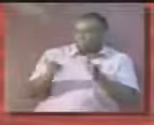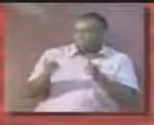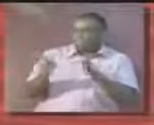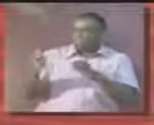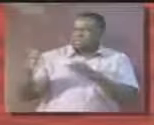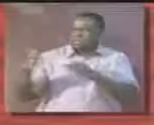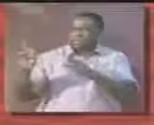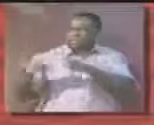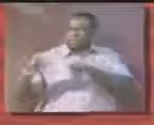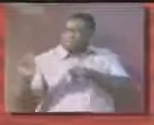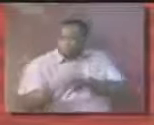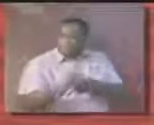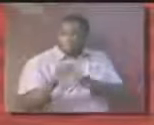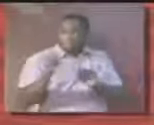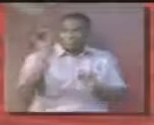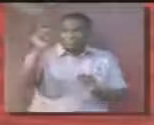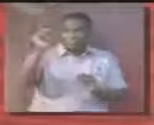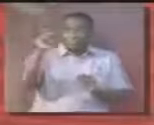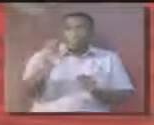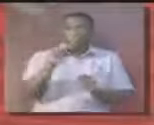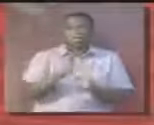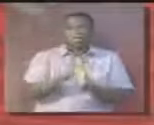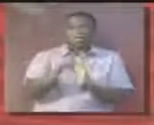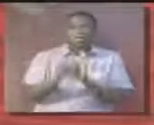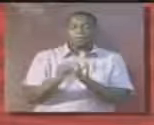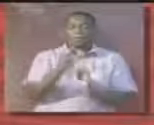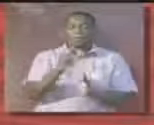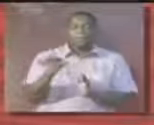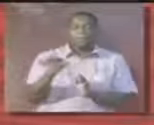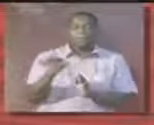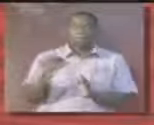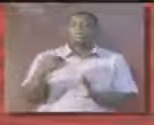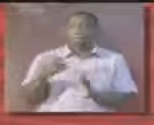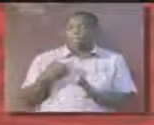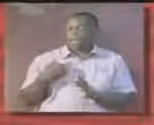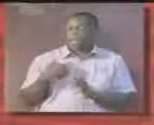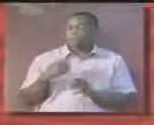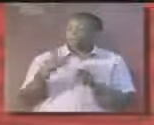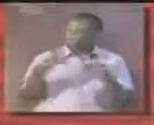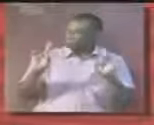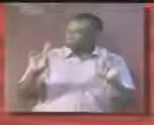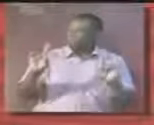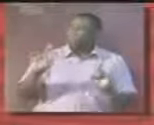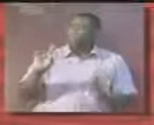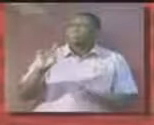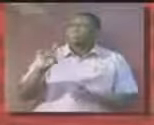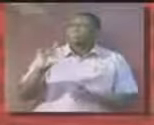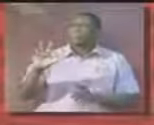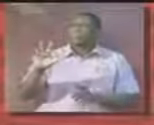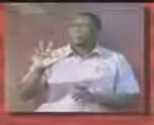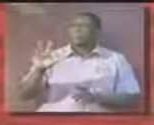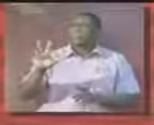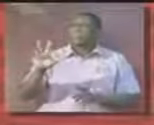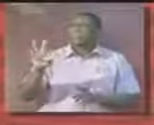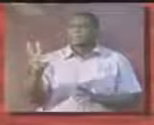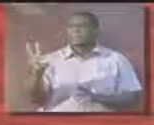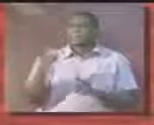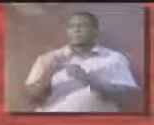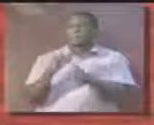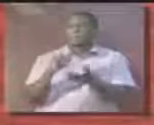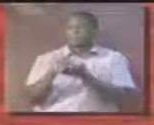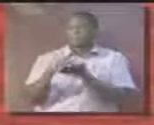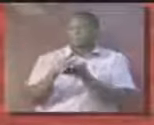the 29th of April with 136 returning nationals from New York. And we have another exercise that